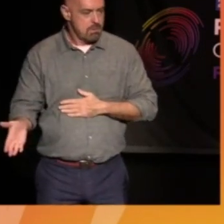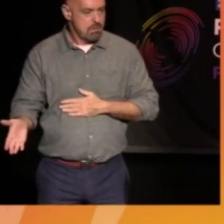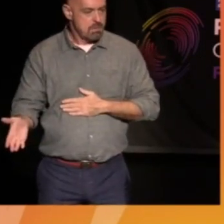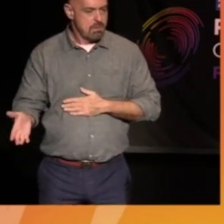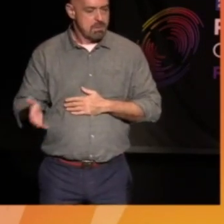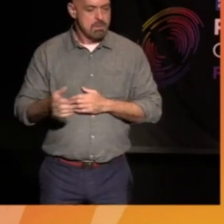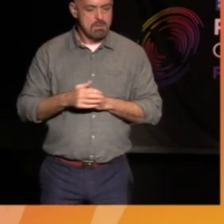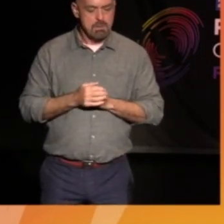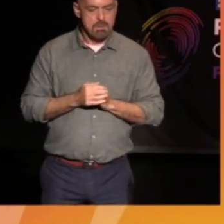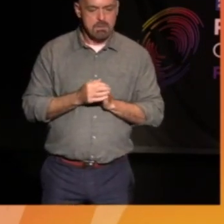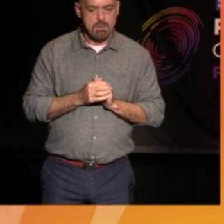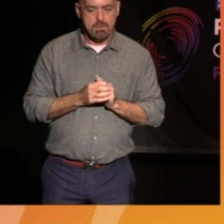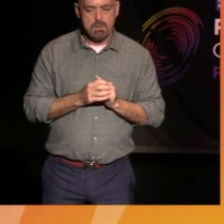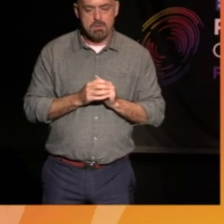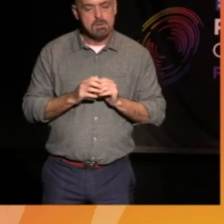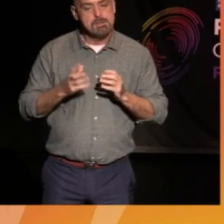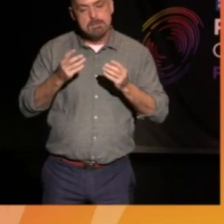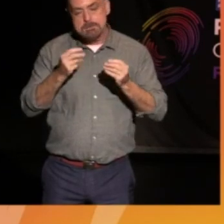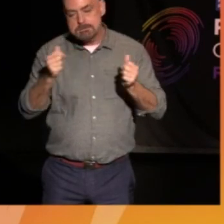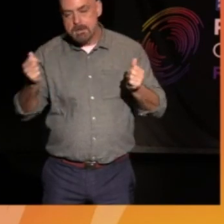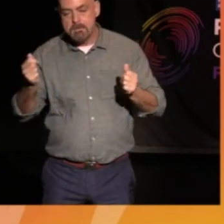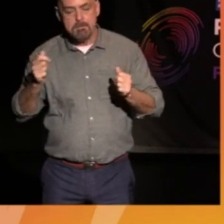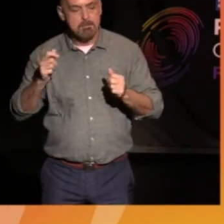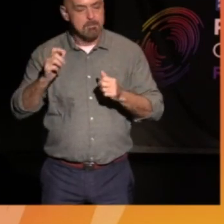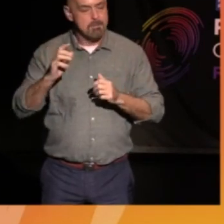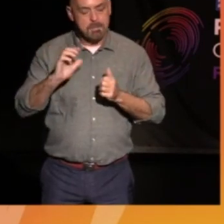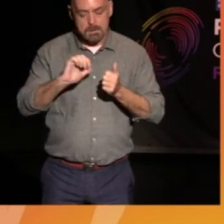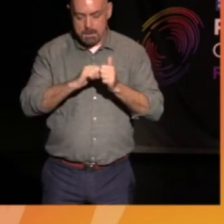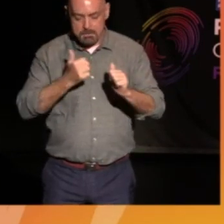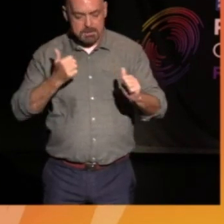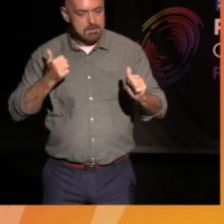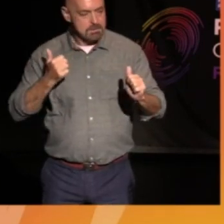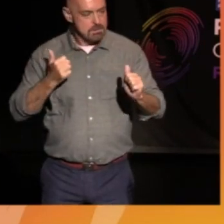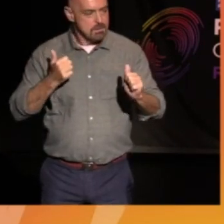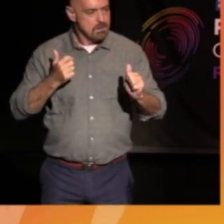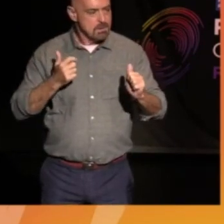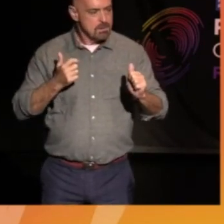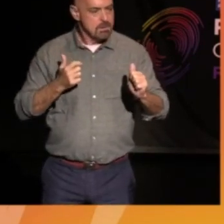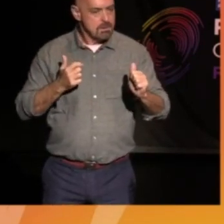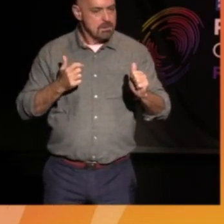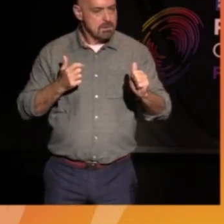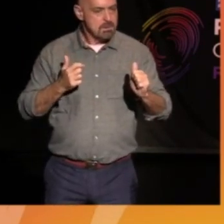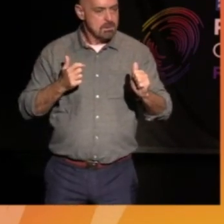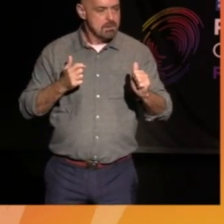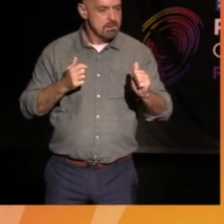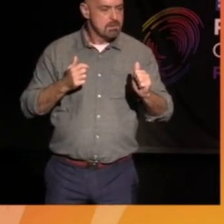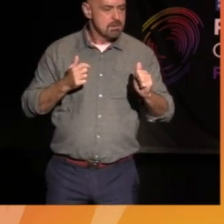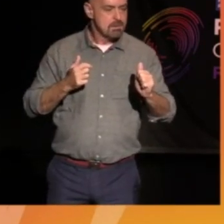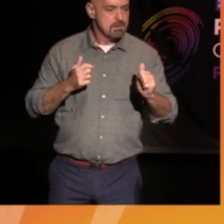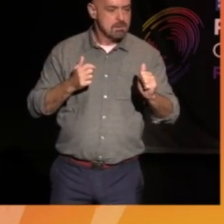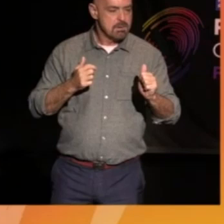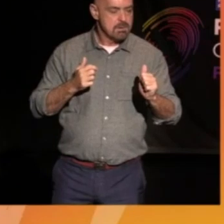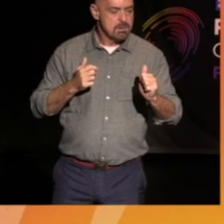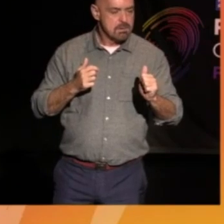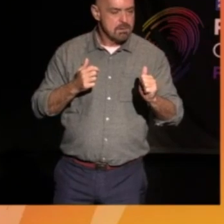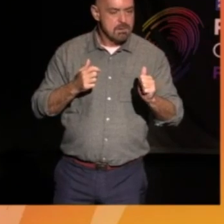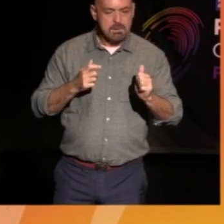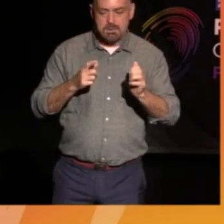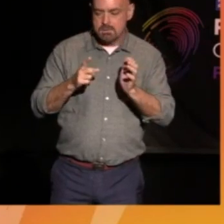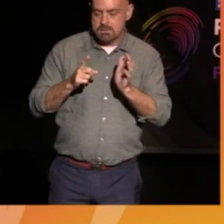of them. Some of the people might be knowing that there is a seal or a label